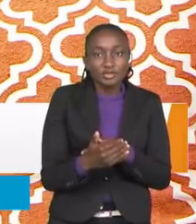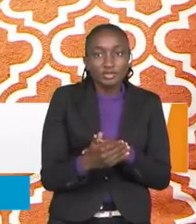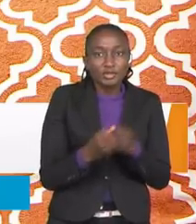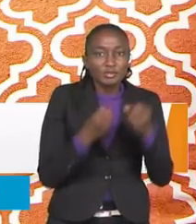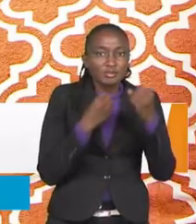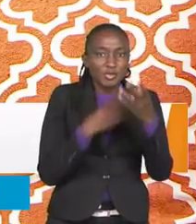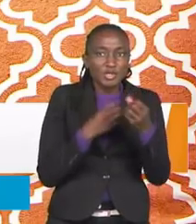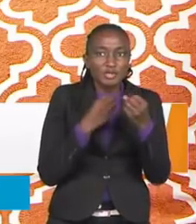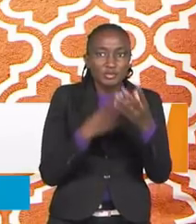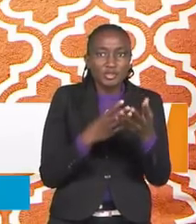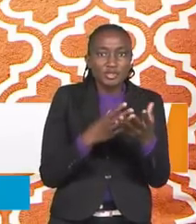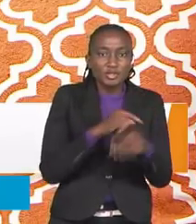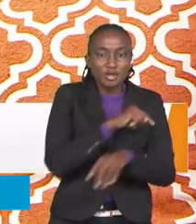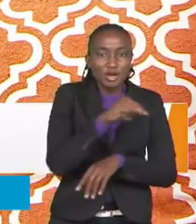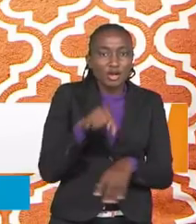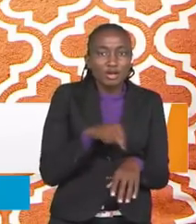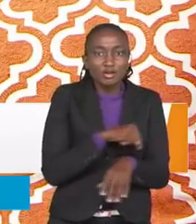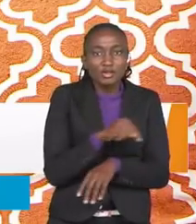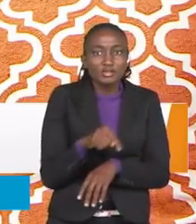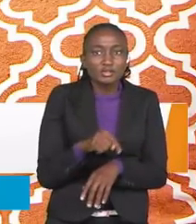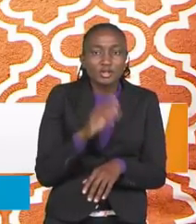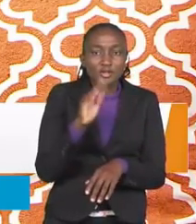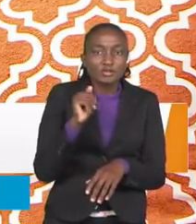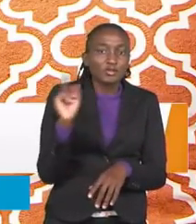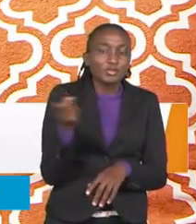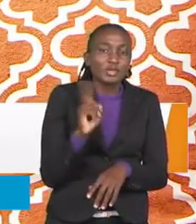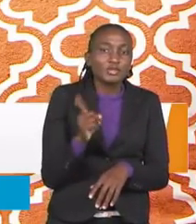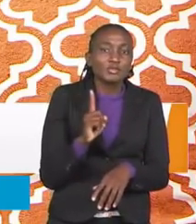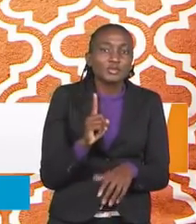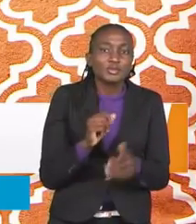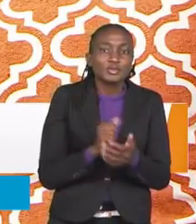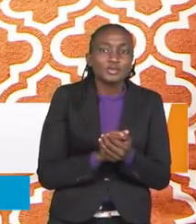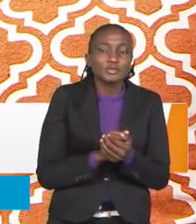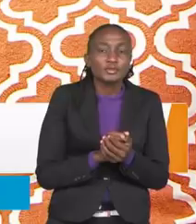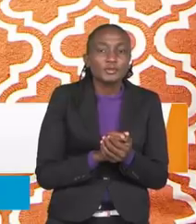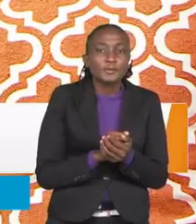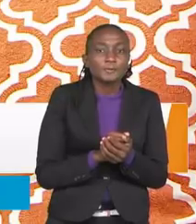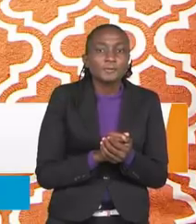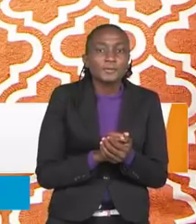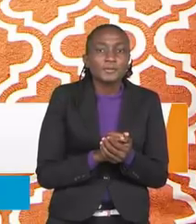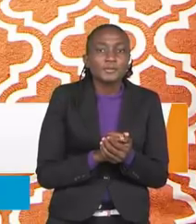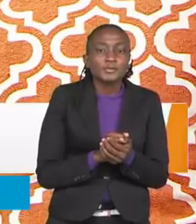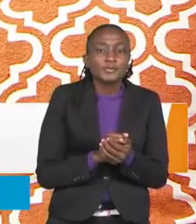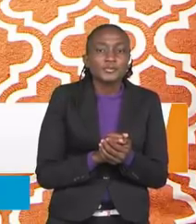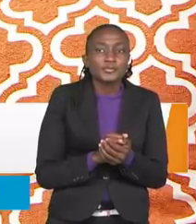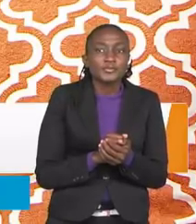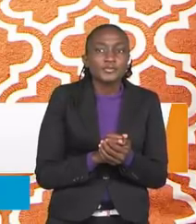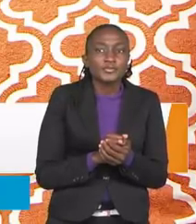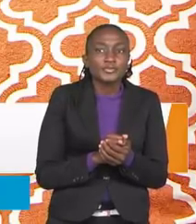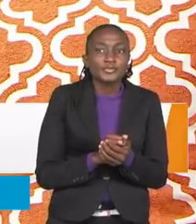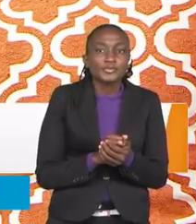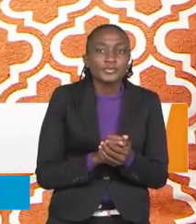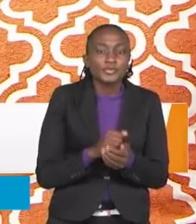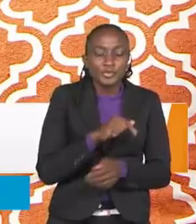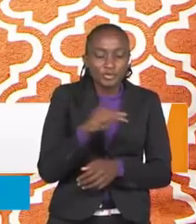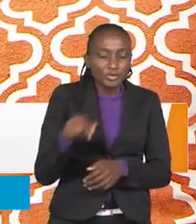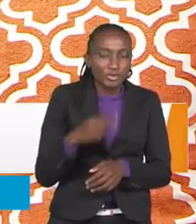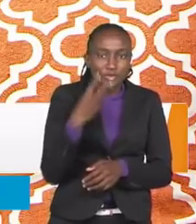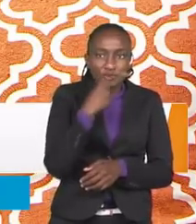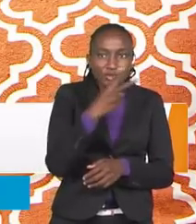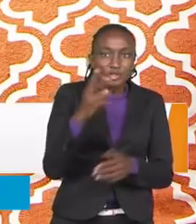Many, many hours from Nairobi. Yeah. And we